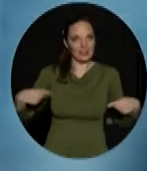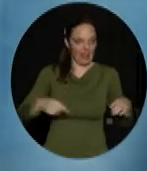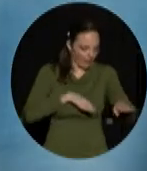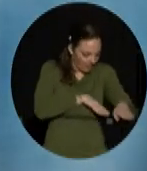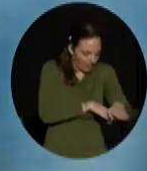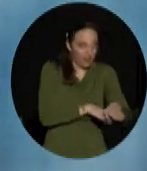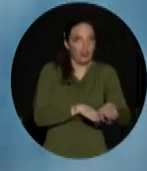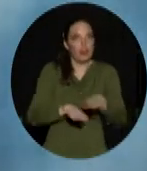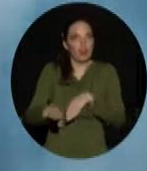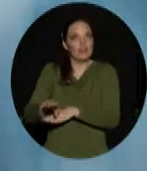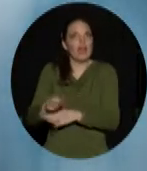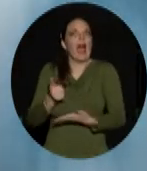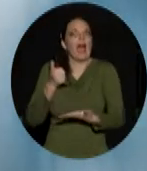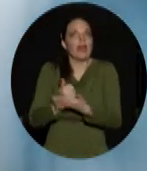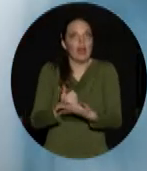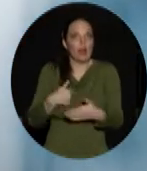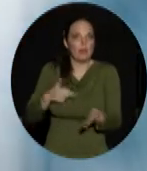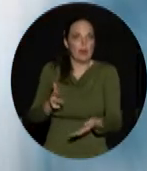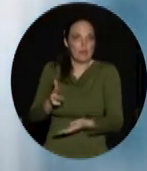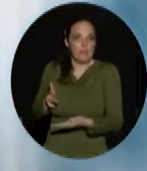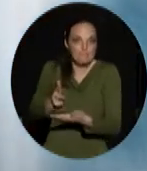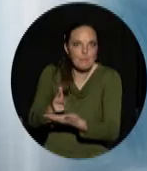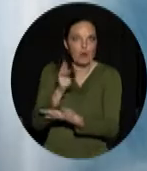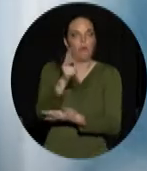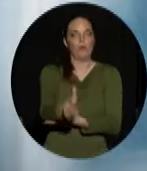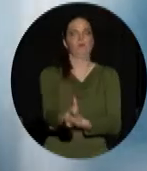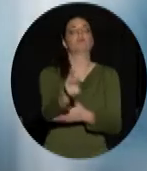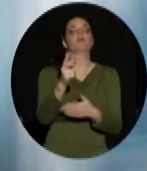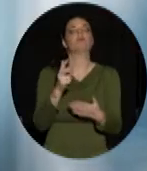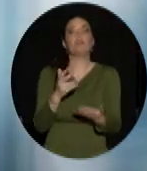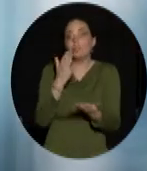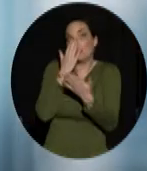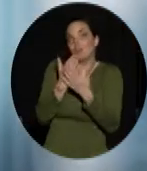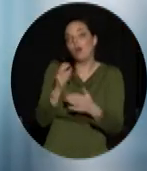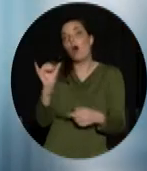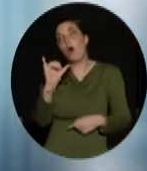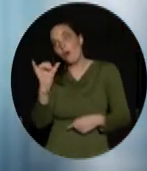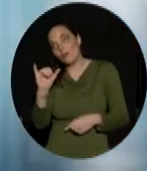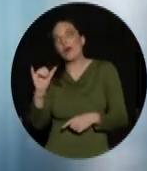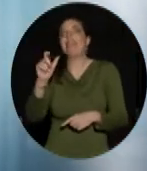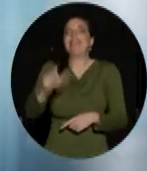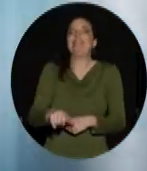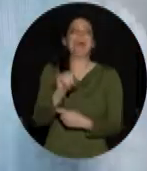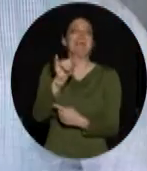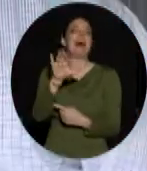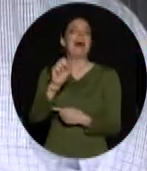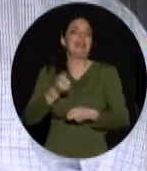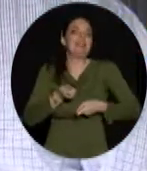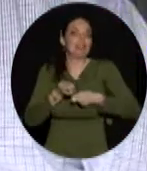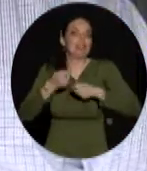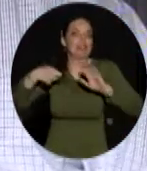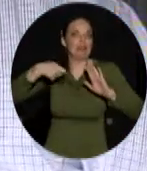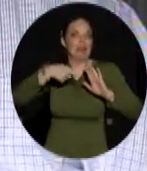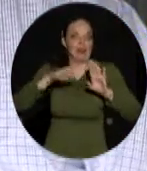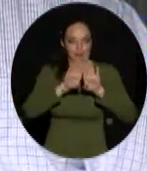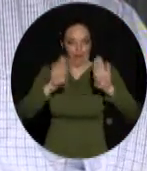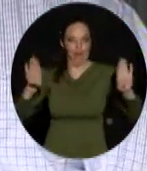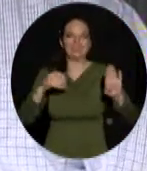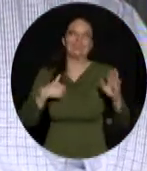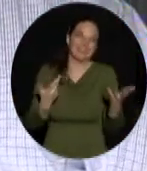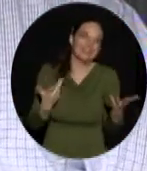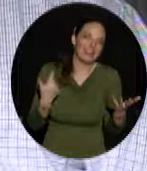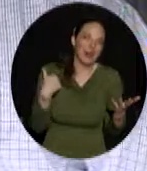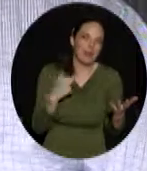road. That's a great tip. Yeah, absolutely. Yeah. Not to mention, of course, a good ice scraper. I guess who in Northeast Ohio doesn't have one, right? But you definitely want to have a